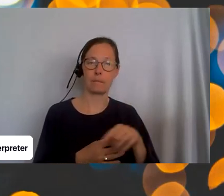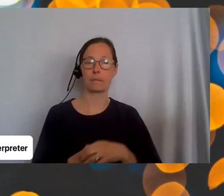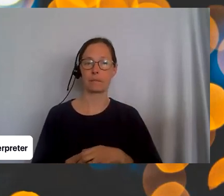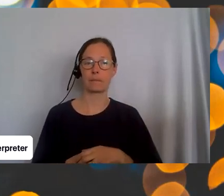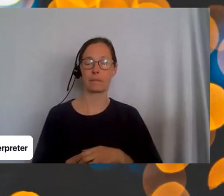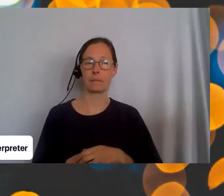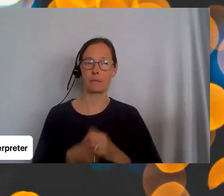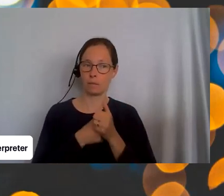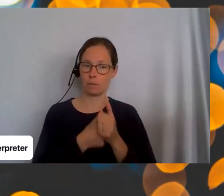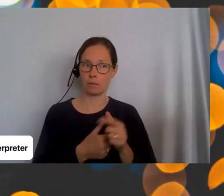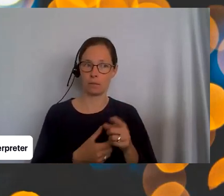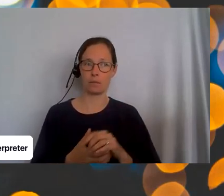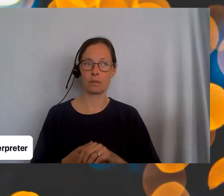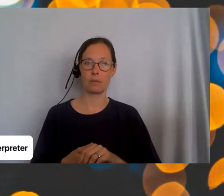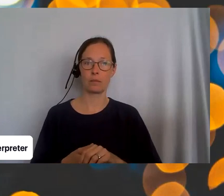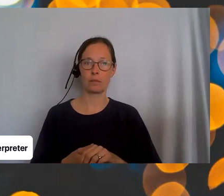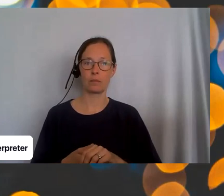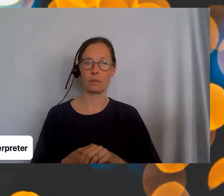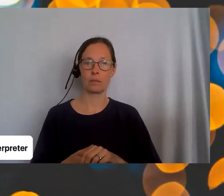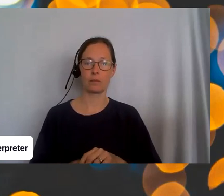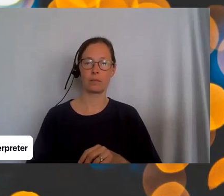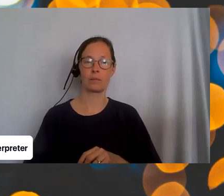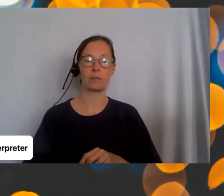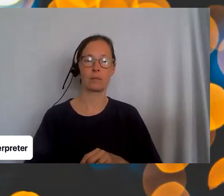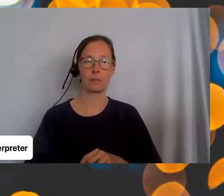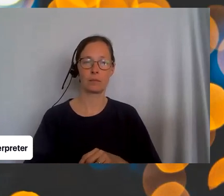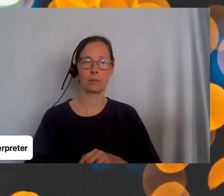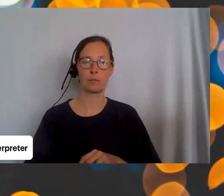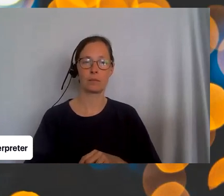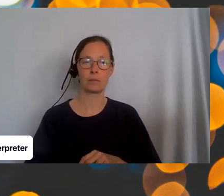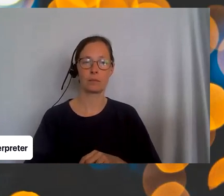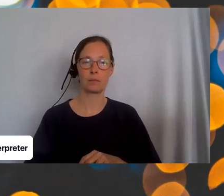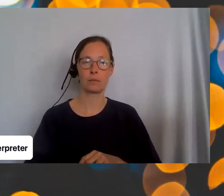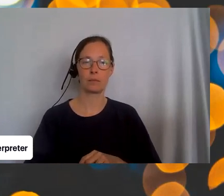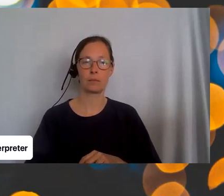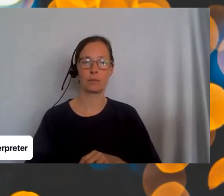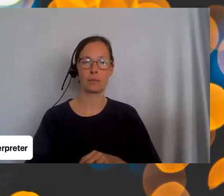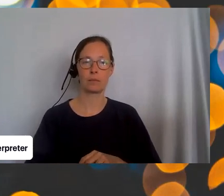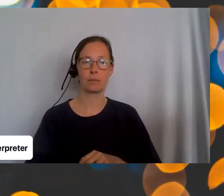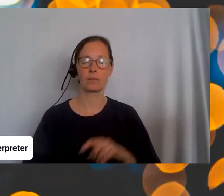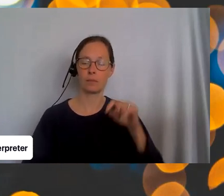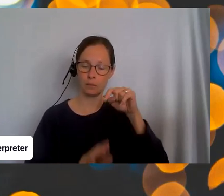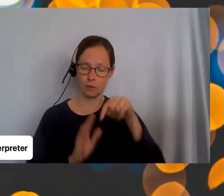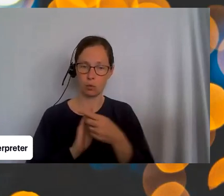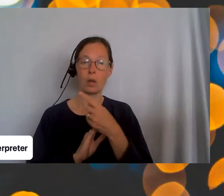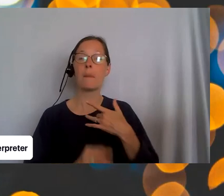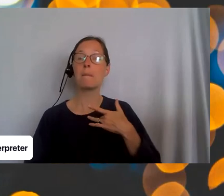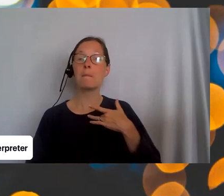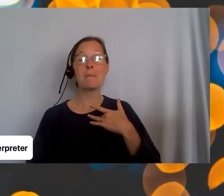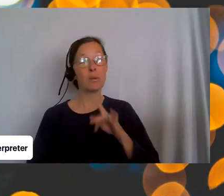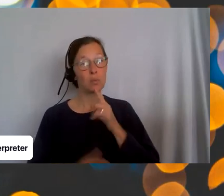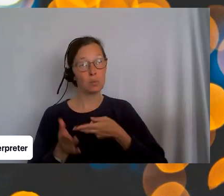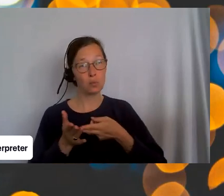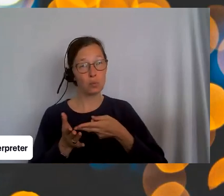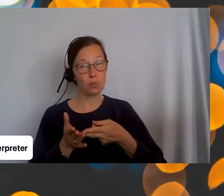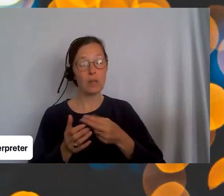and then follow this stitch down and around. Most of the time, the truth is it